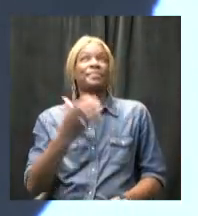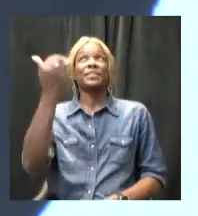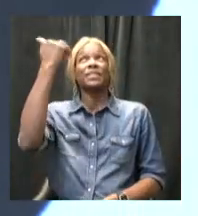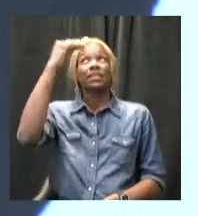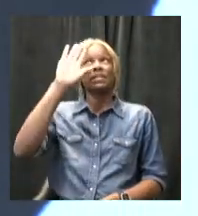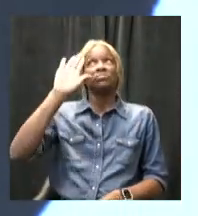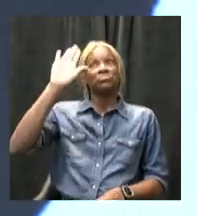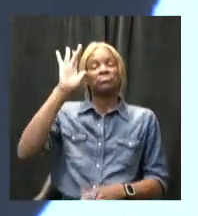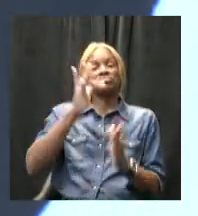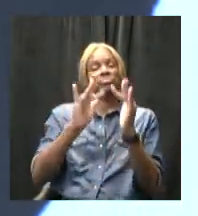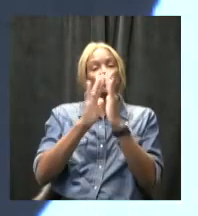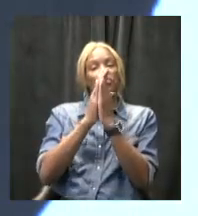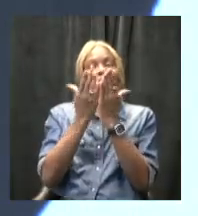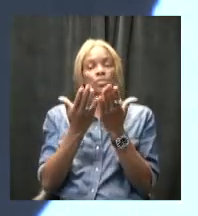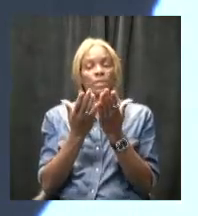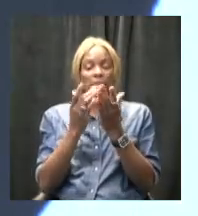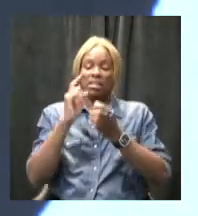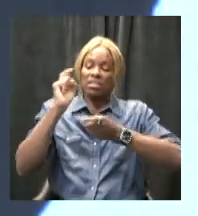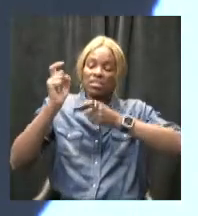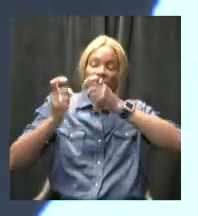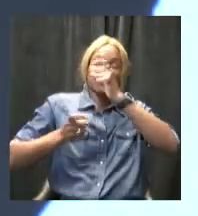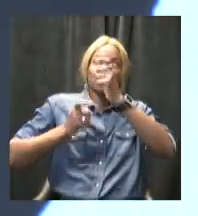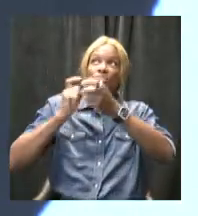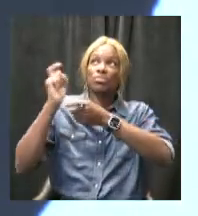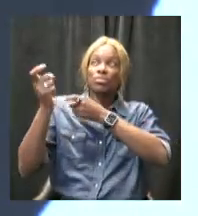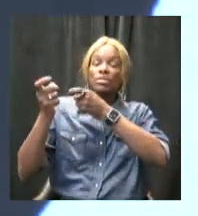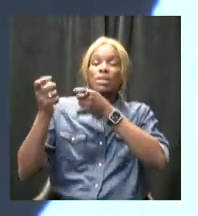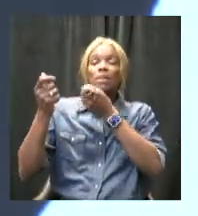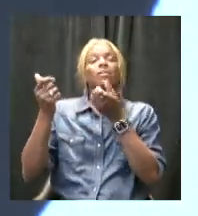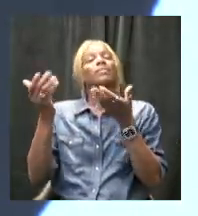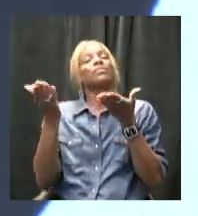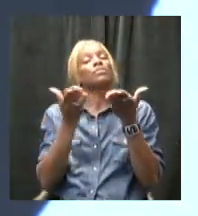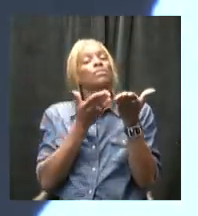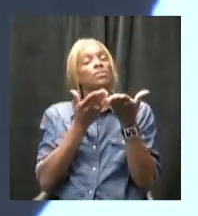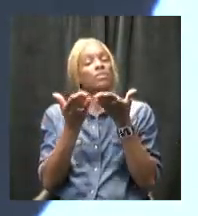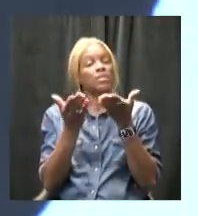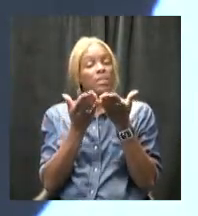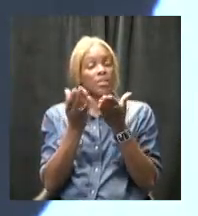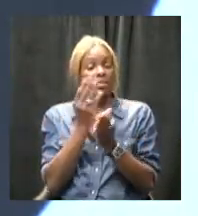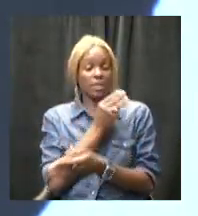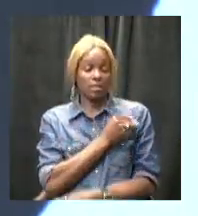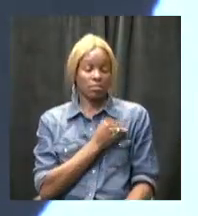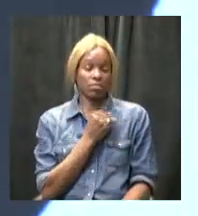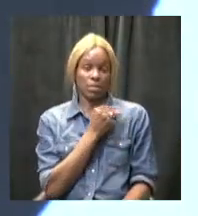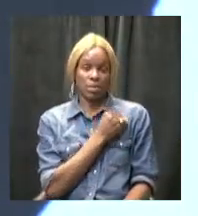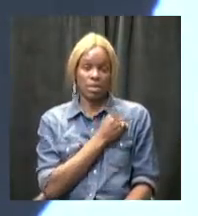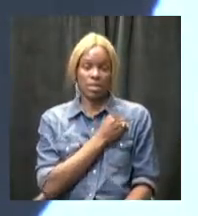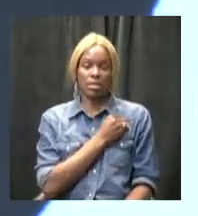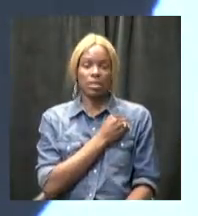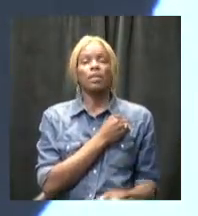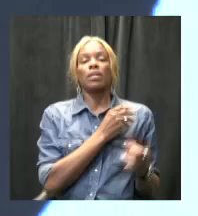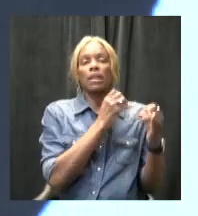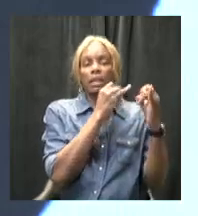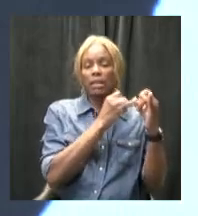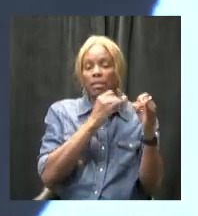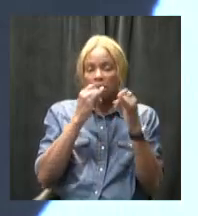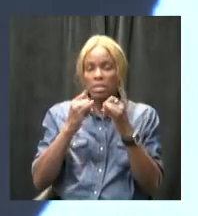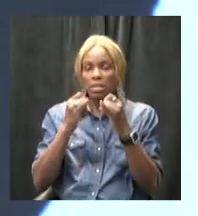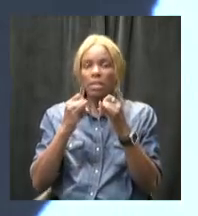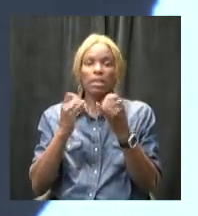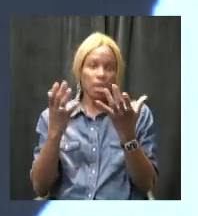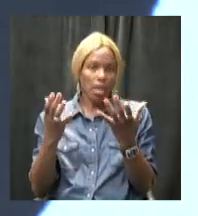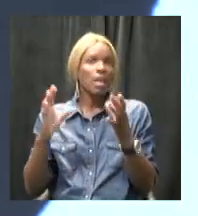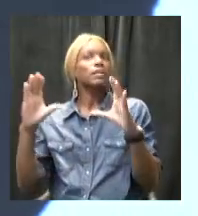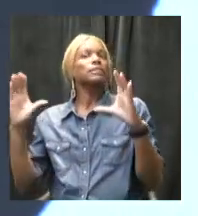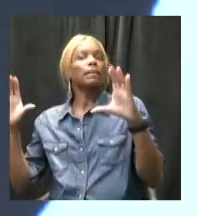to God, when the church is serving his mission, and not just corporately, but individually. Because you do